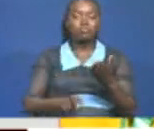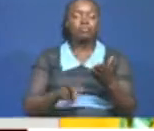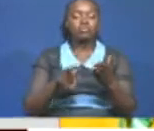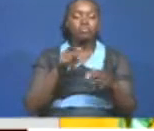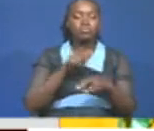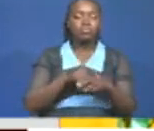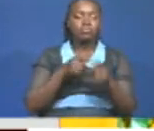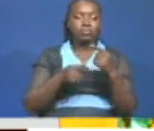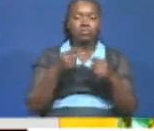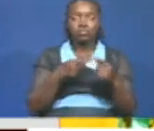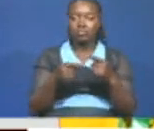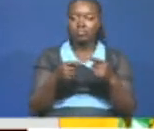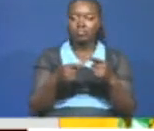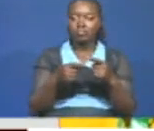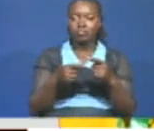comes